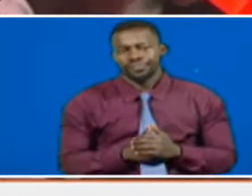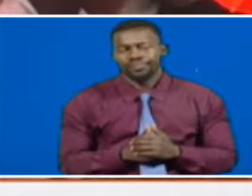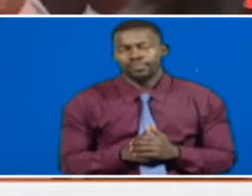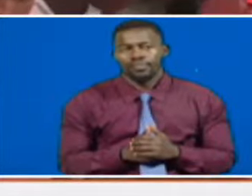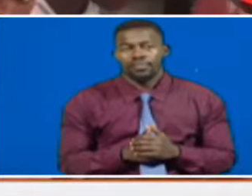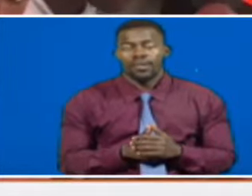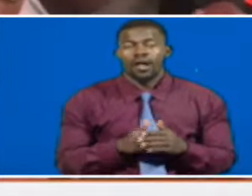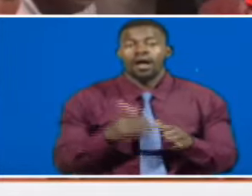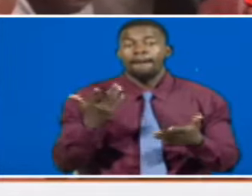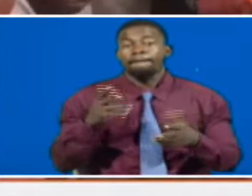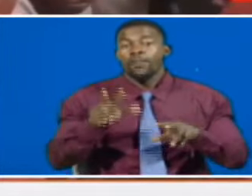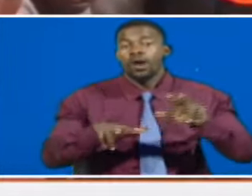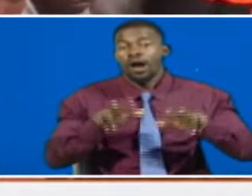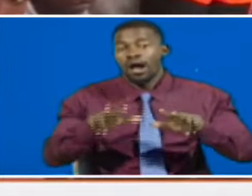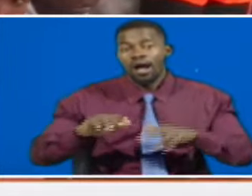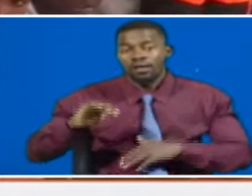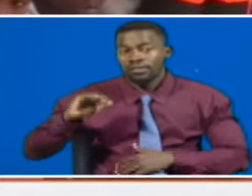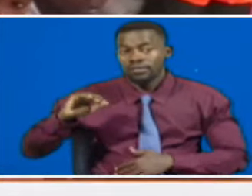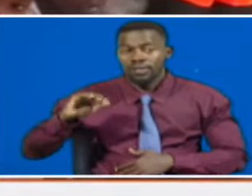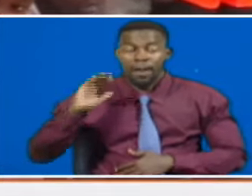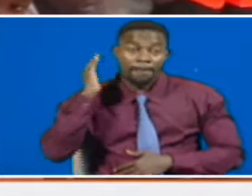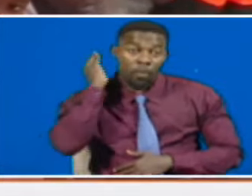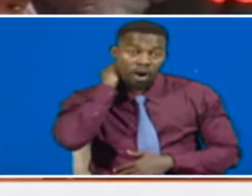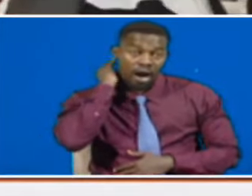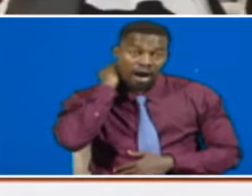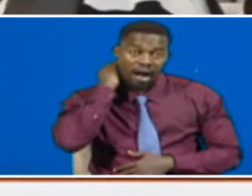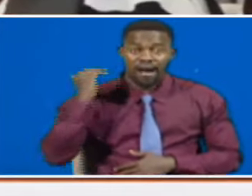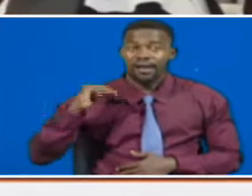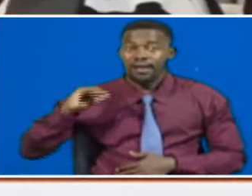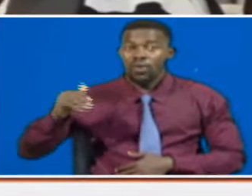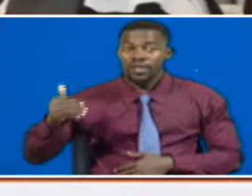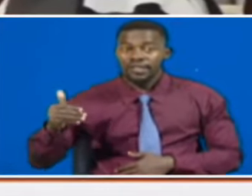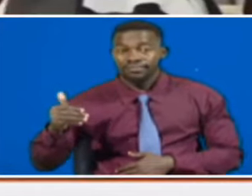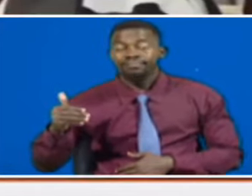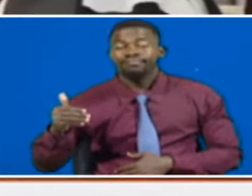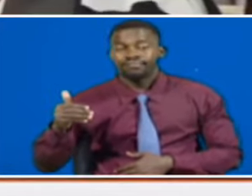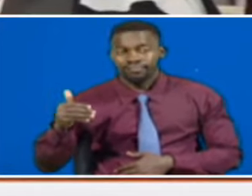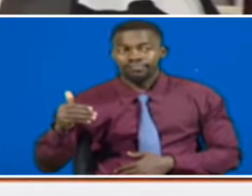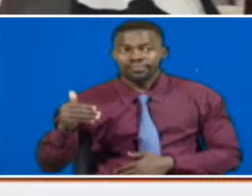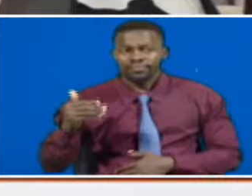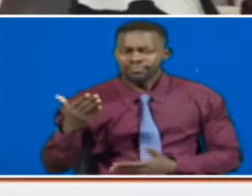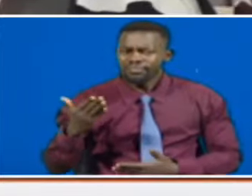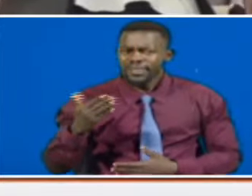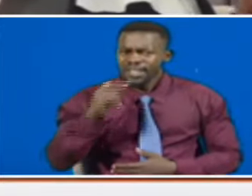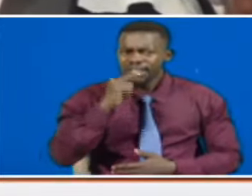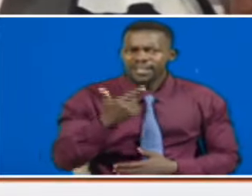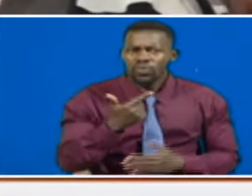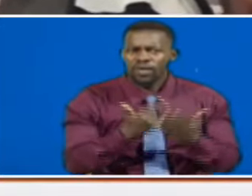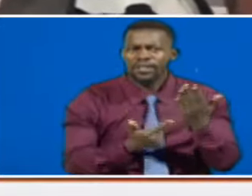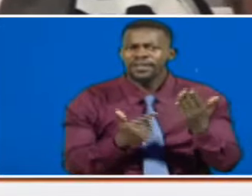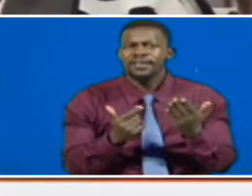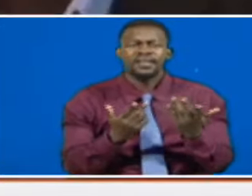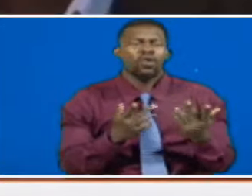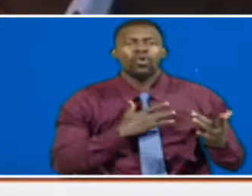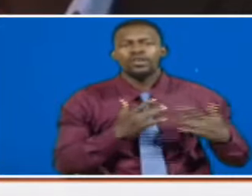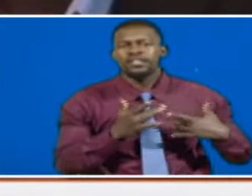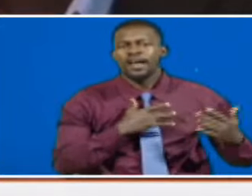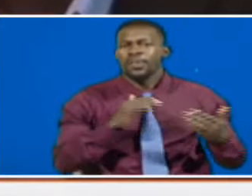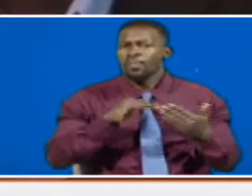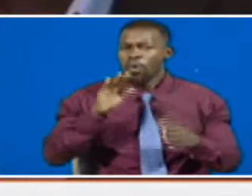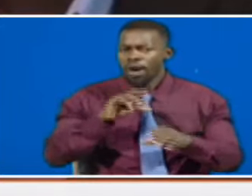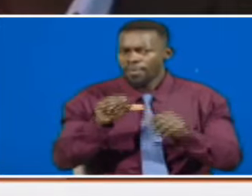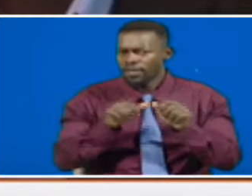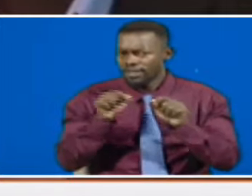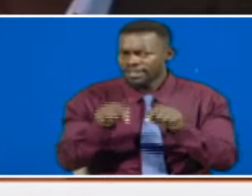county of Murang'a, Catholic Diocese of Murang'a Bishop James Wainaina say they are deeply concerned over the ongoing